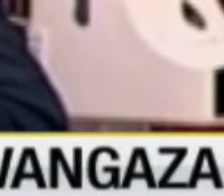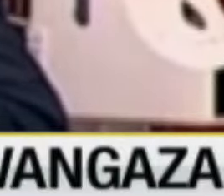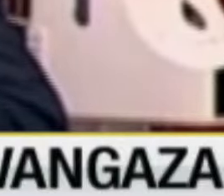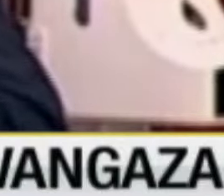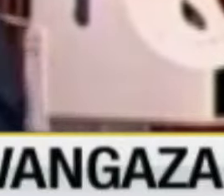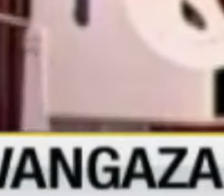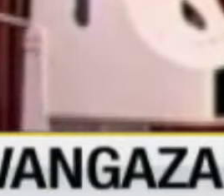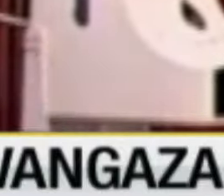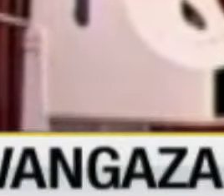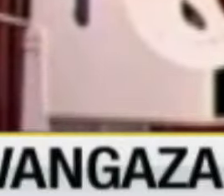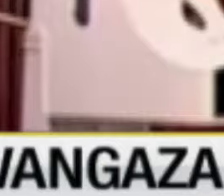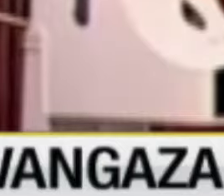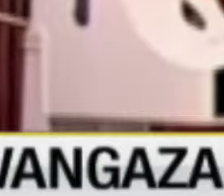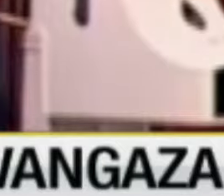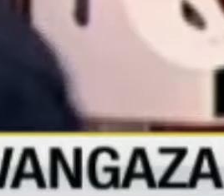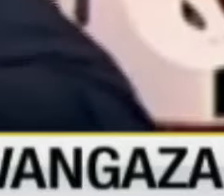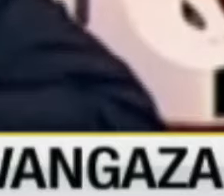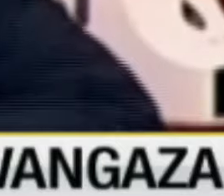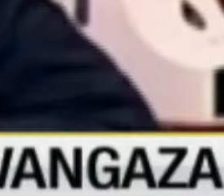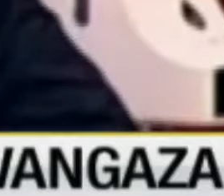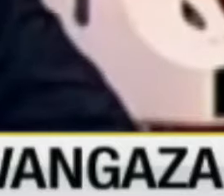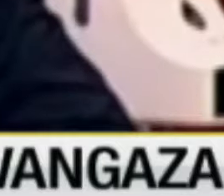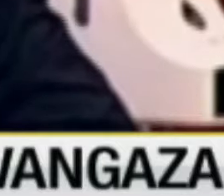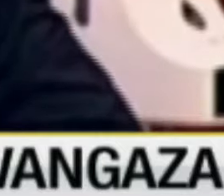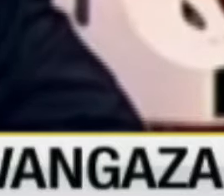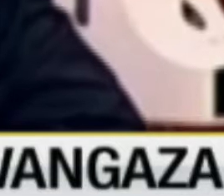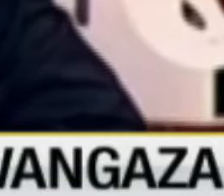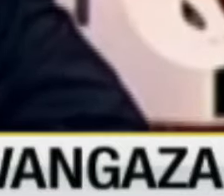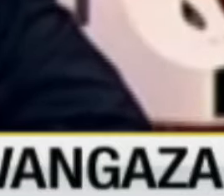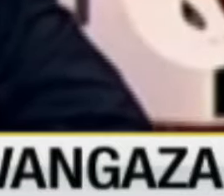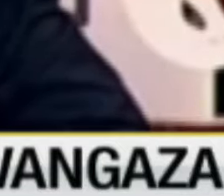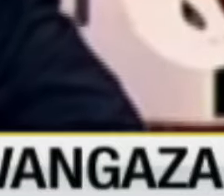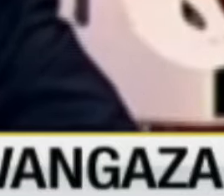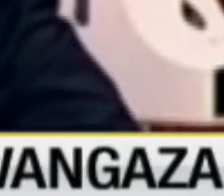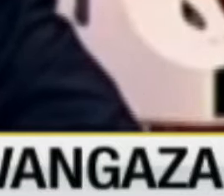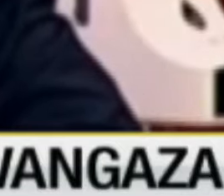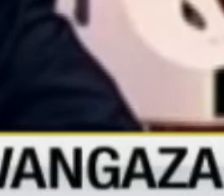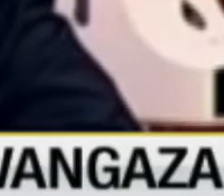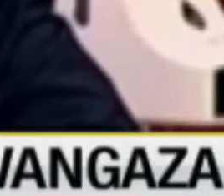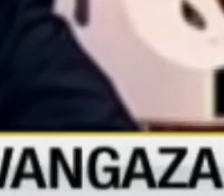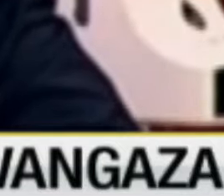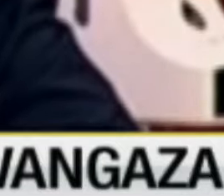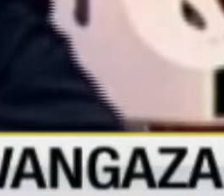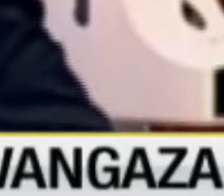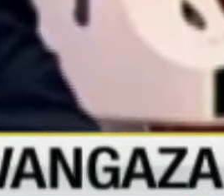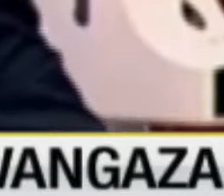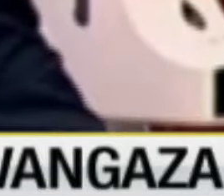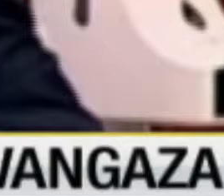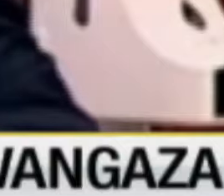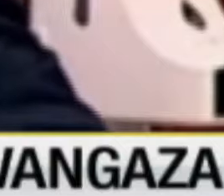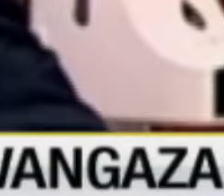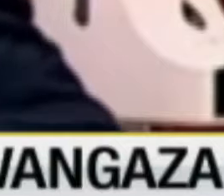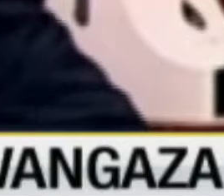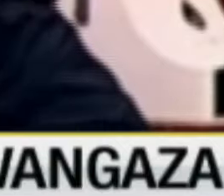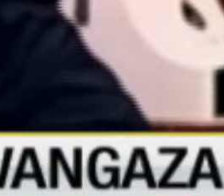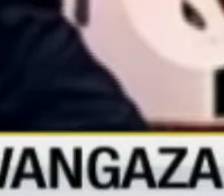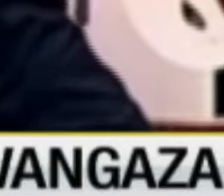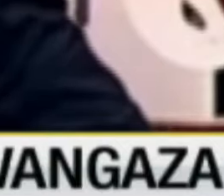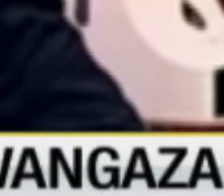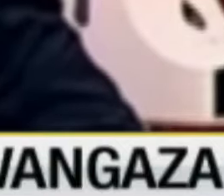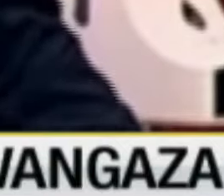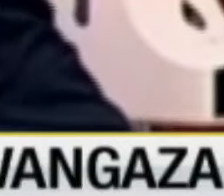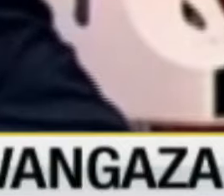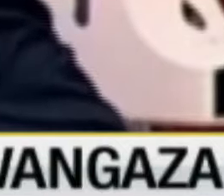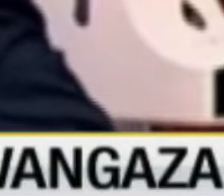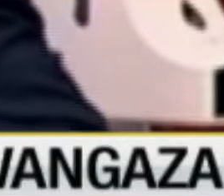in line with that interpretation by the Supreme Court. Another question, Honorable Speaker, is what amounts to grossness.